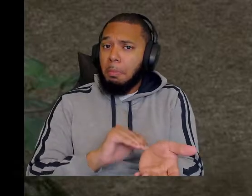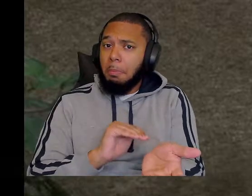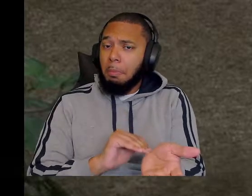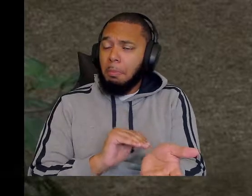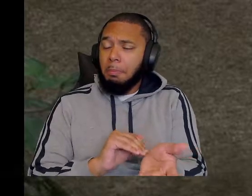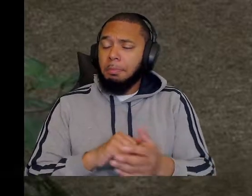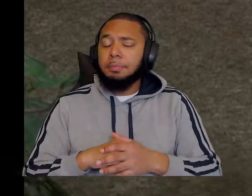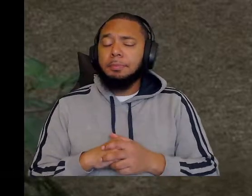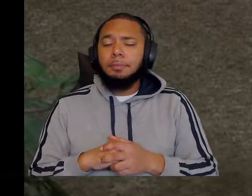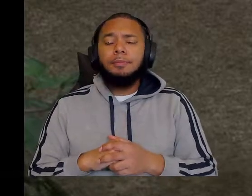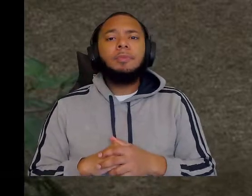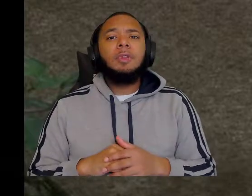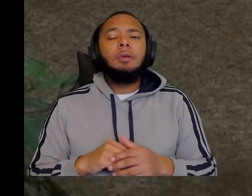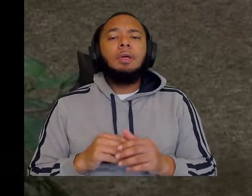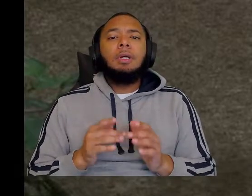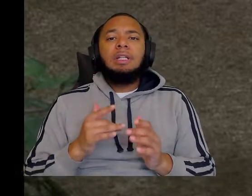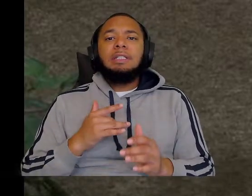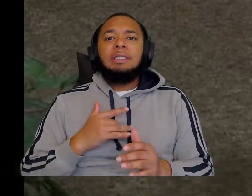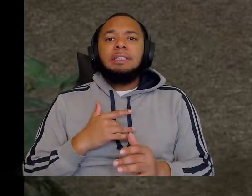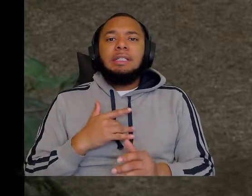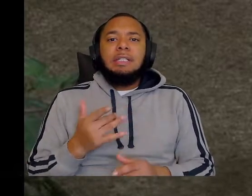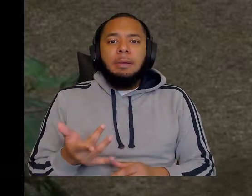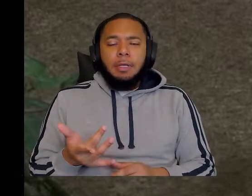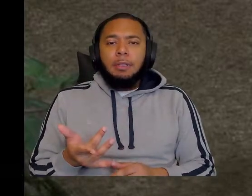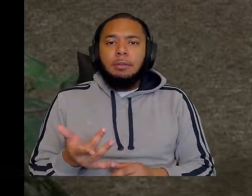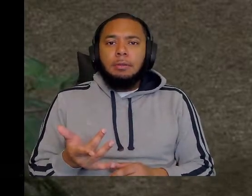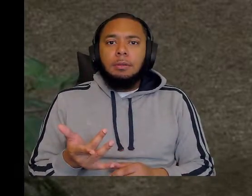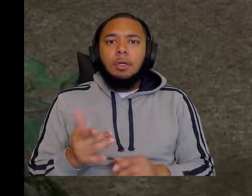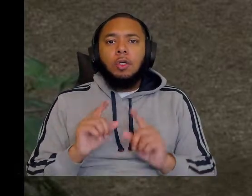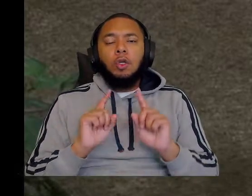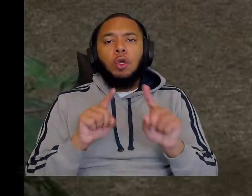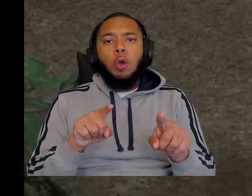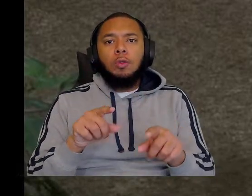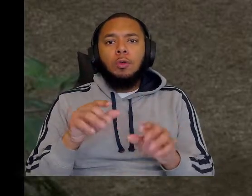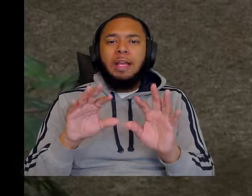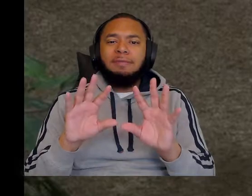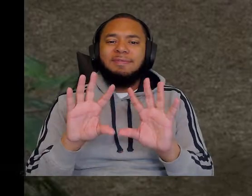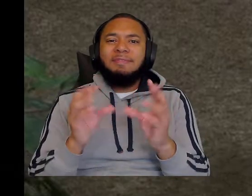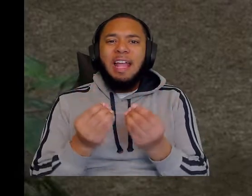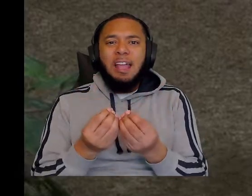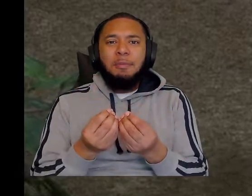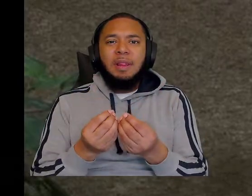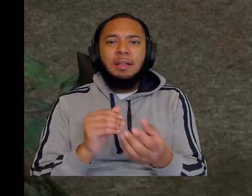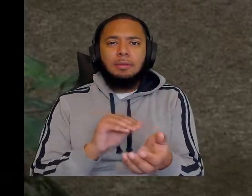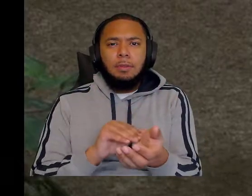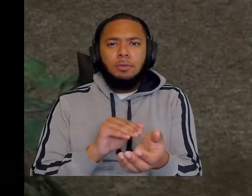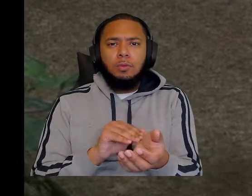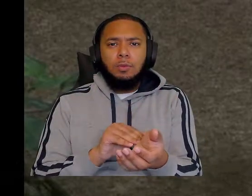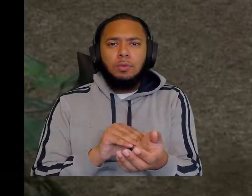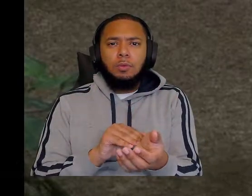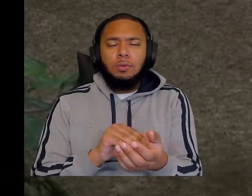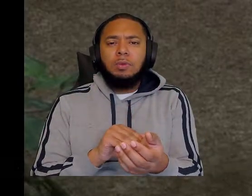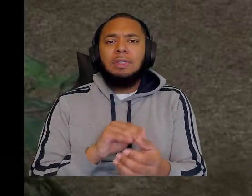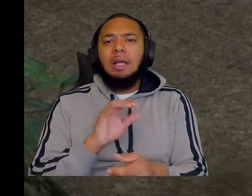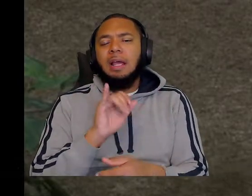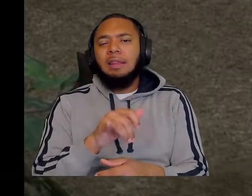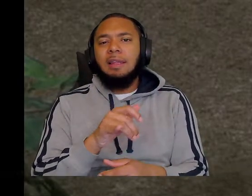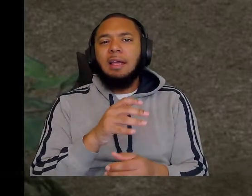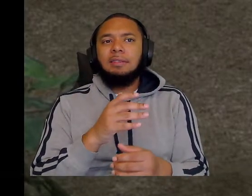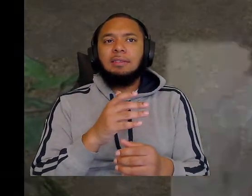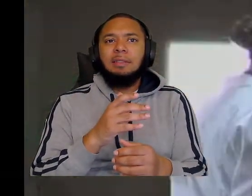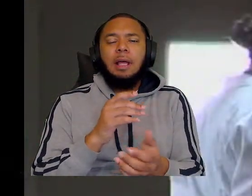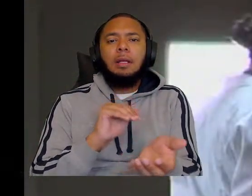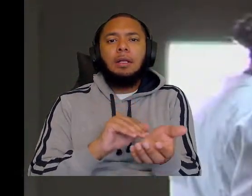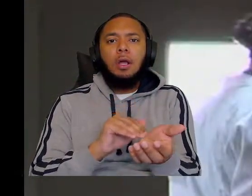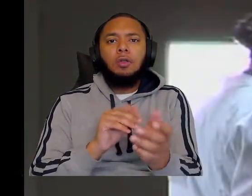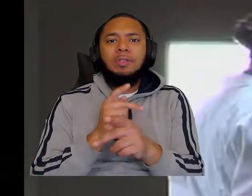Now, generally you go to a family practitioner, a doctor who supervises general medical